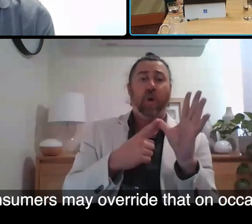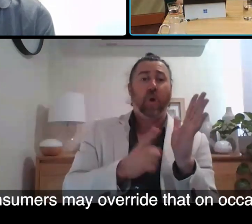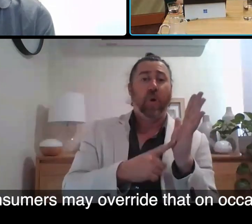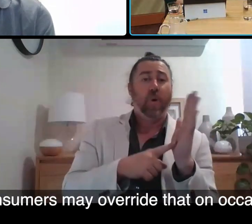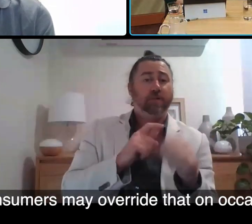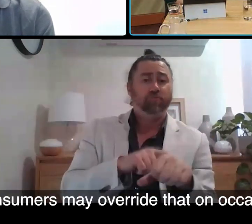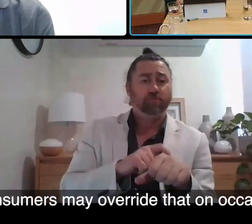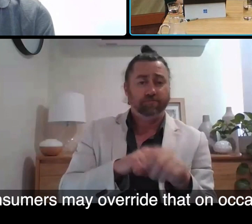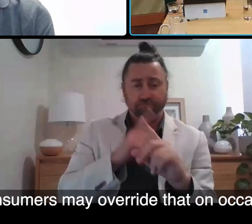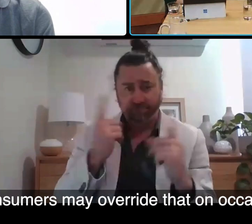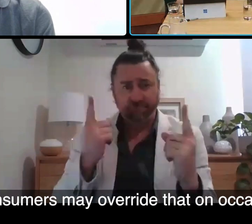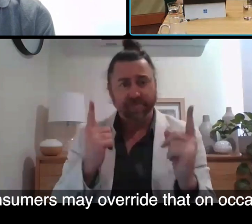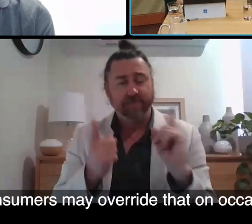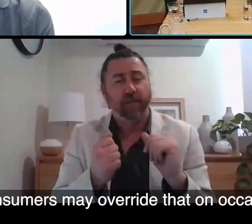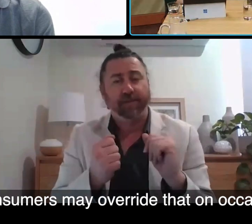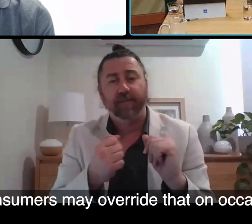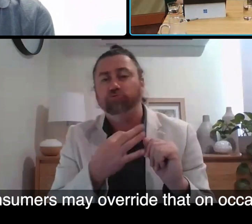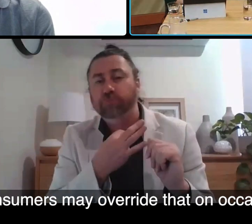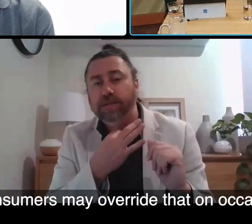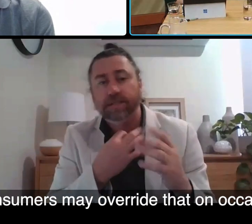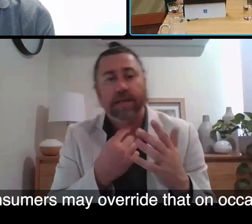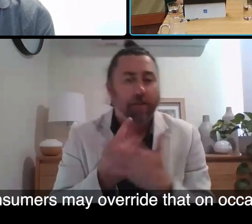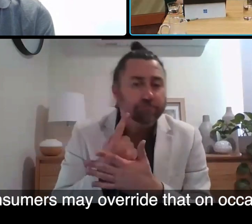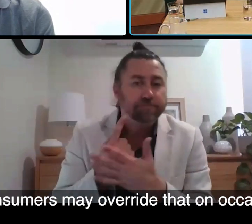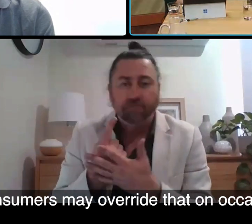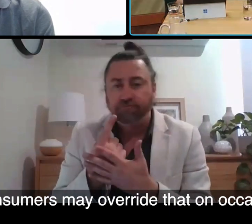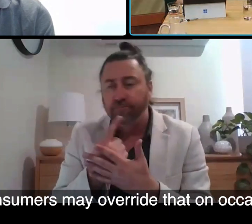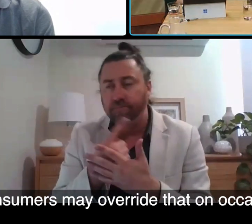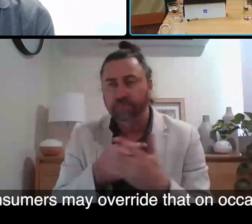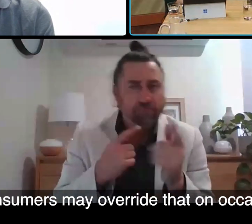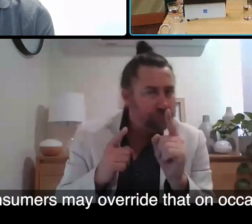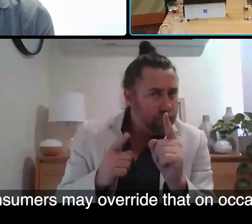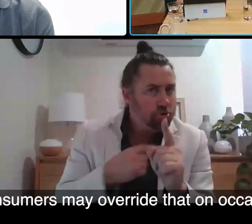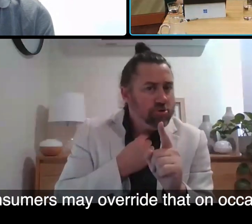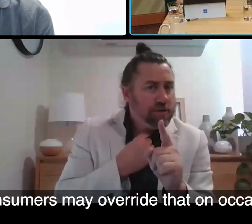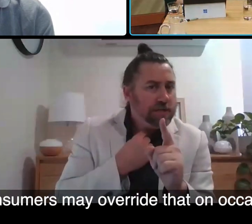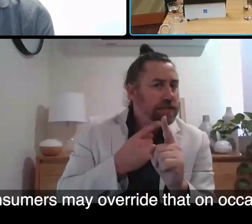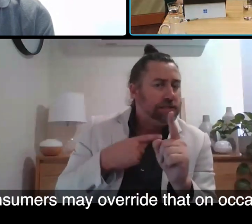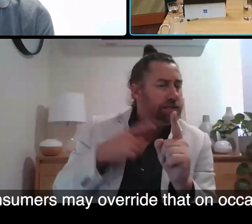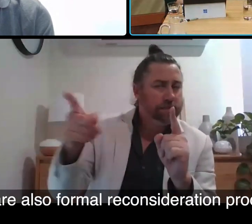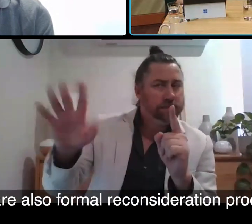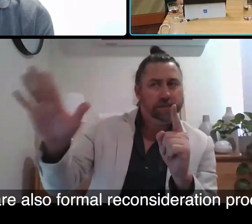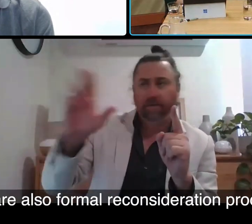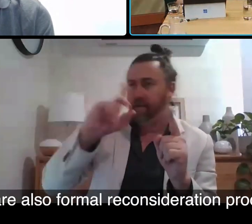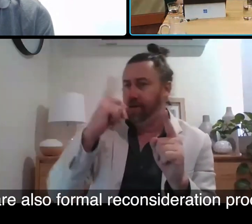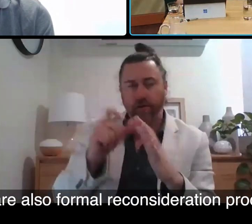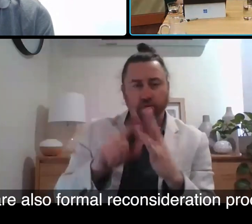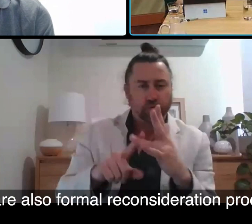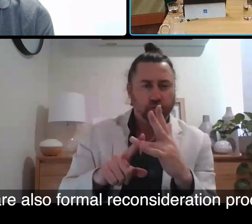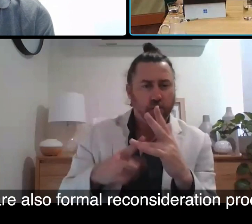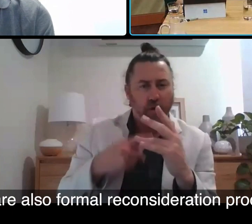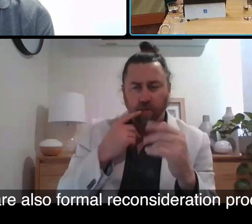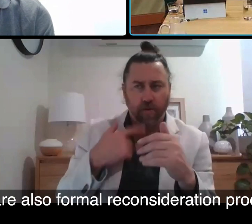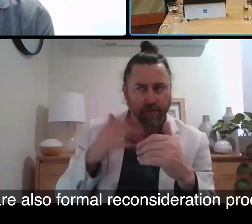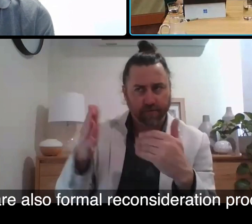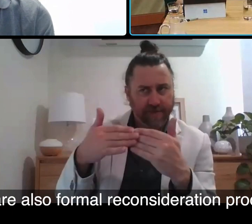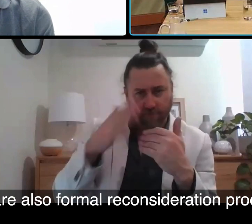of risks to consumers may override that on occasion. There are